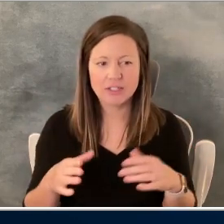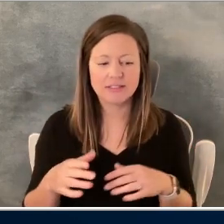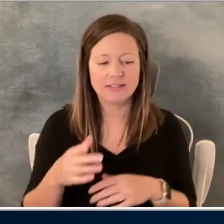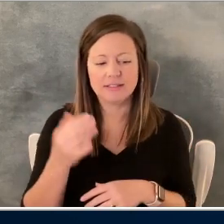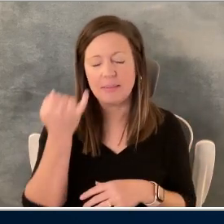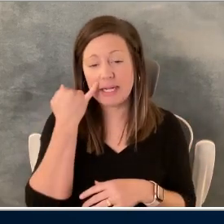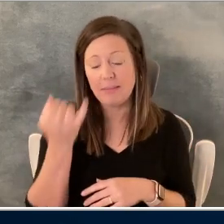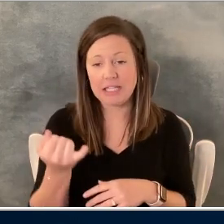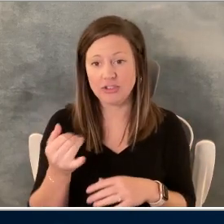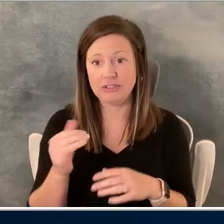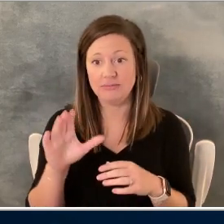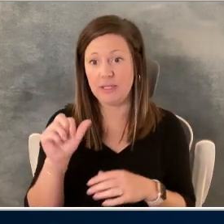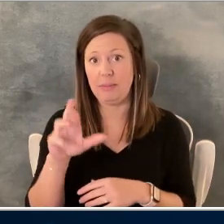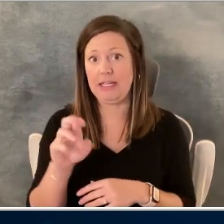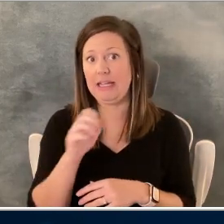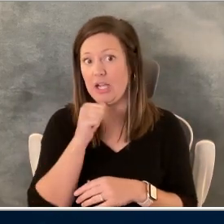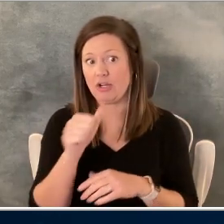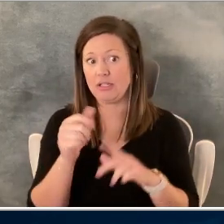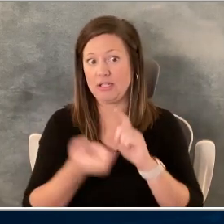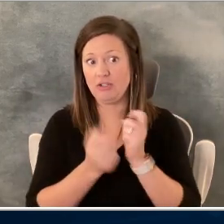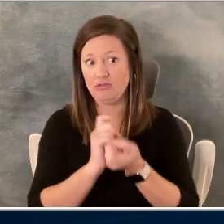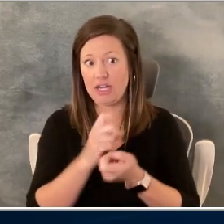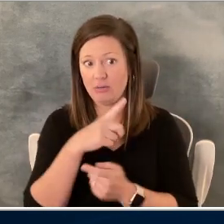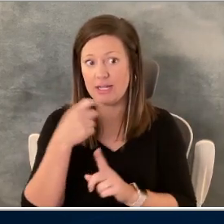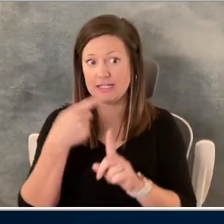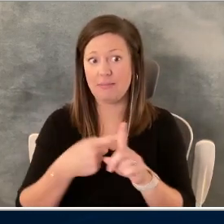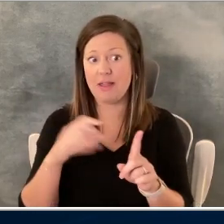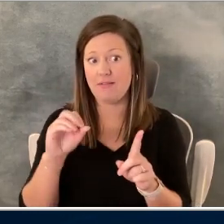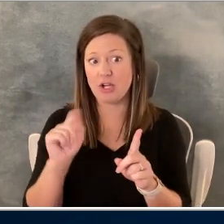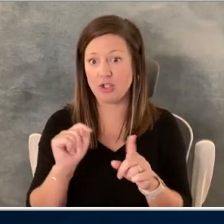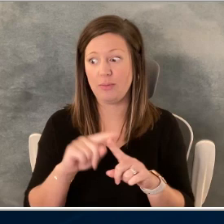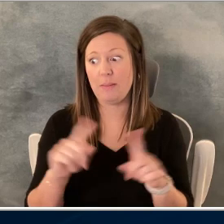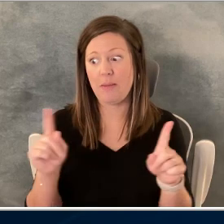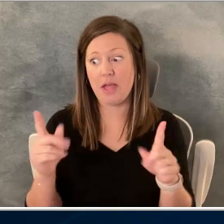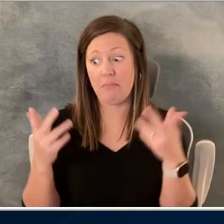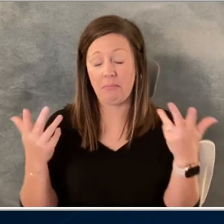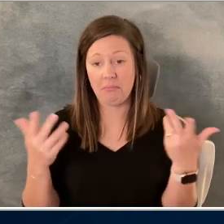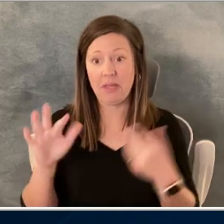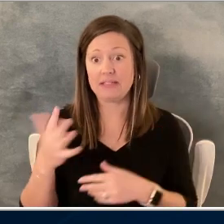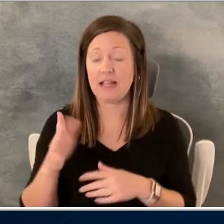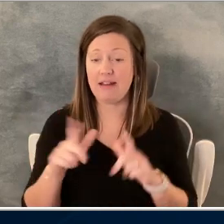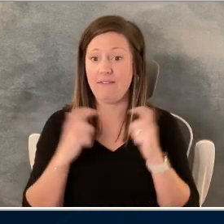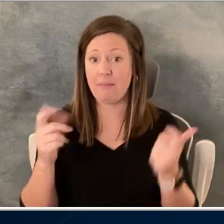just because it's the month of October. However, it's kind of a big deal right now.